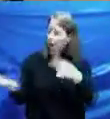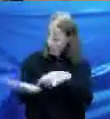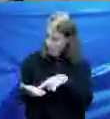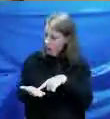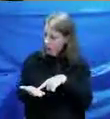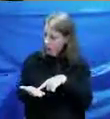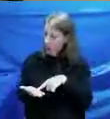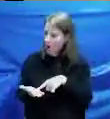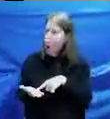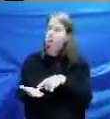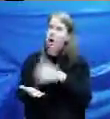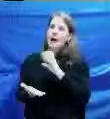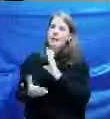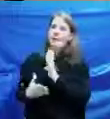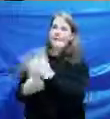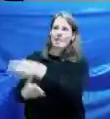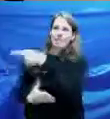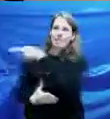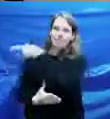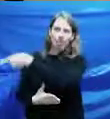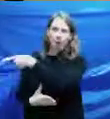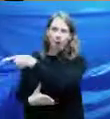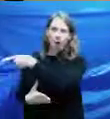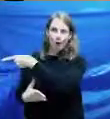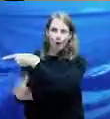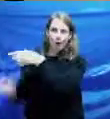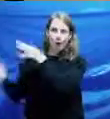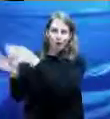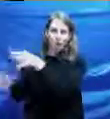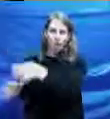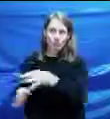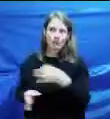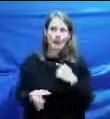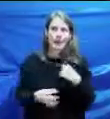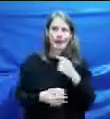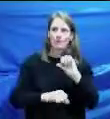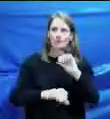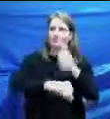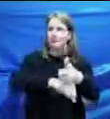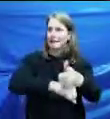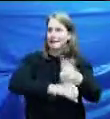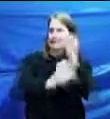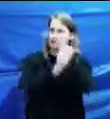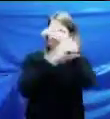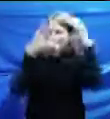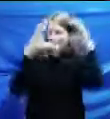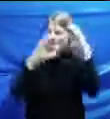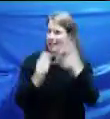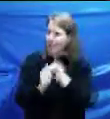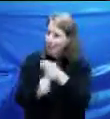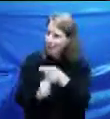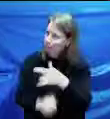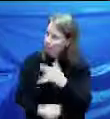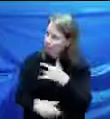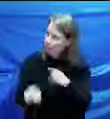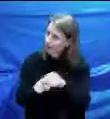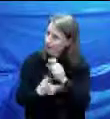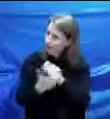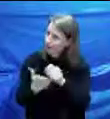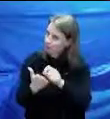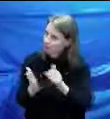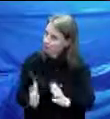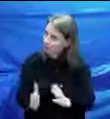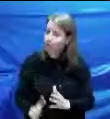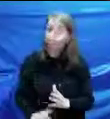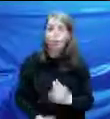associations and entirely distort the ability for you to set the table. What would you feel as an author? One thing that was amazing in drafting the core